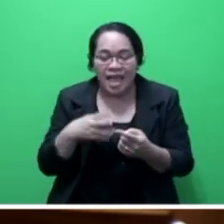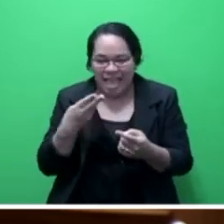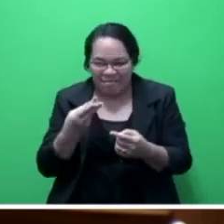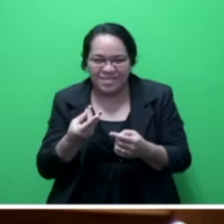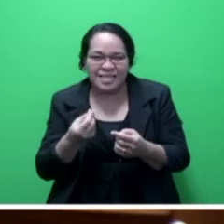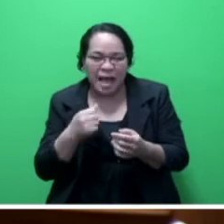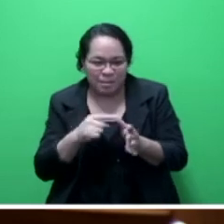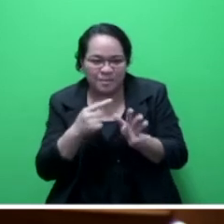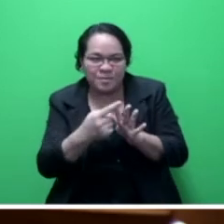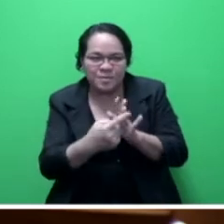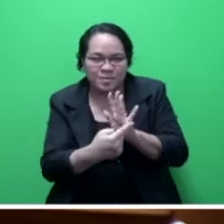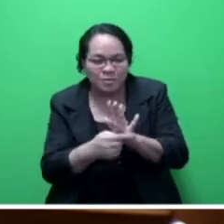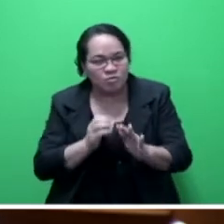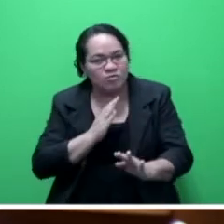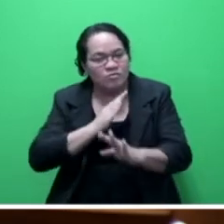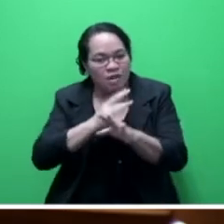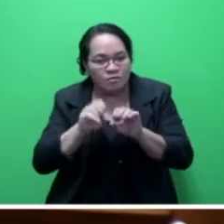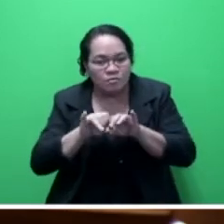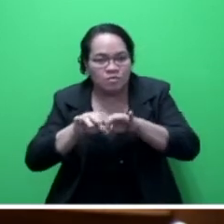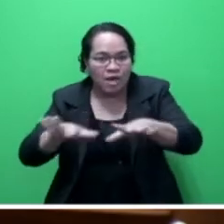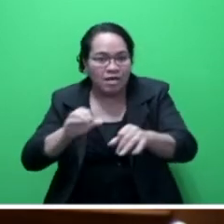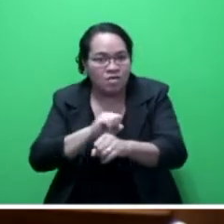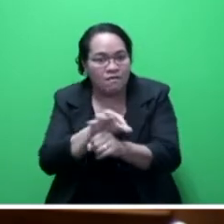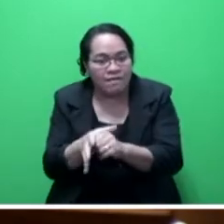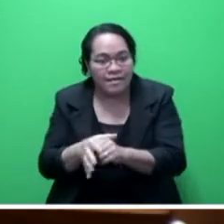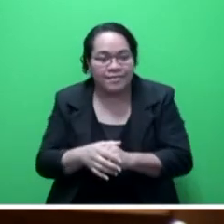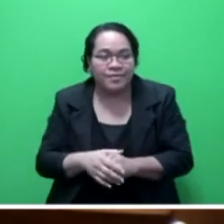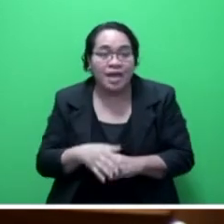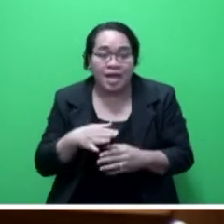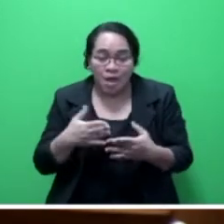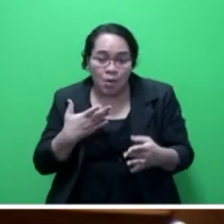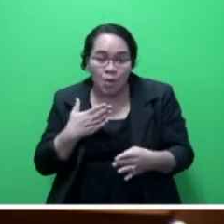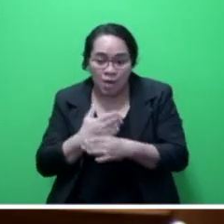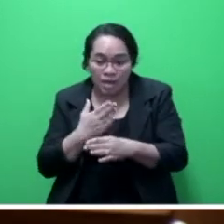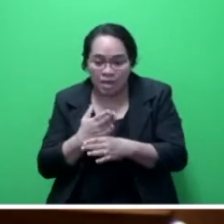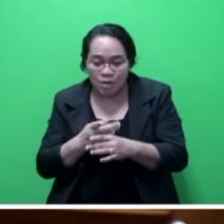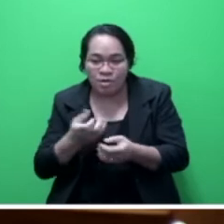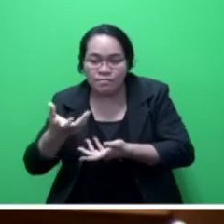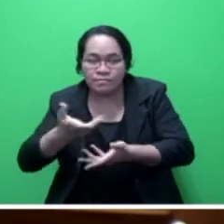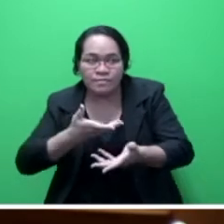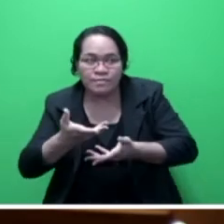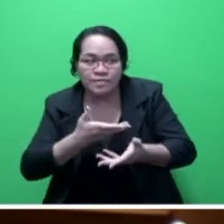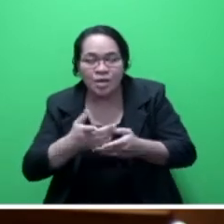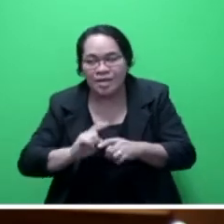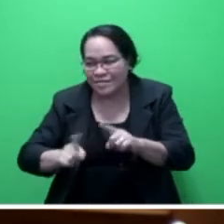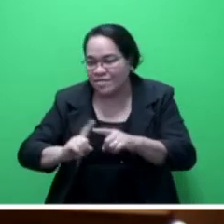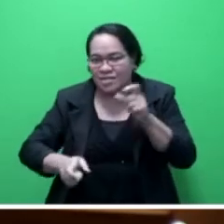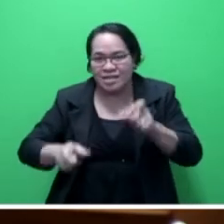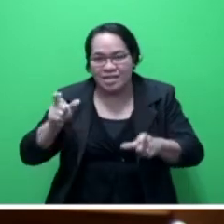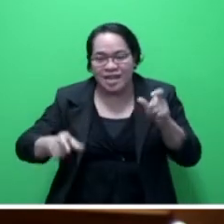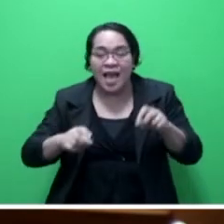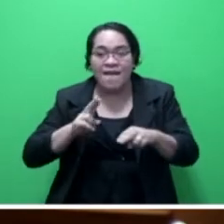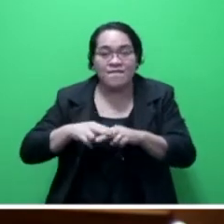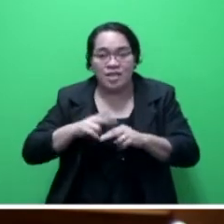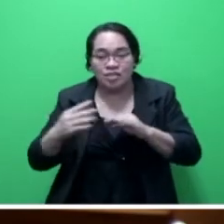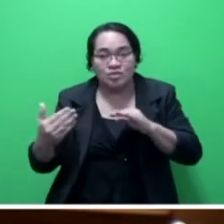of COVID-19 to outer maritime islands. Mr. Speaker, so we are working in consultation with key stakeholders such as Fiji Ports